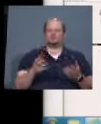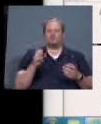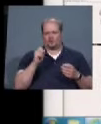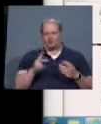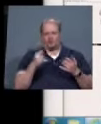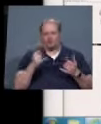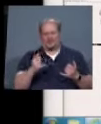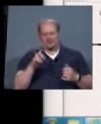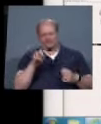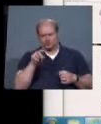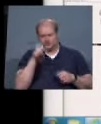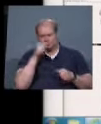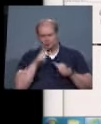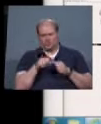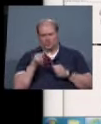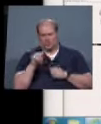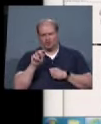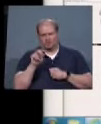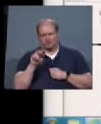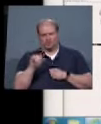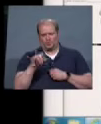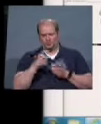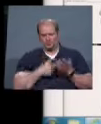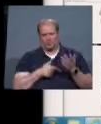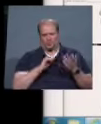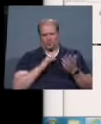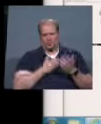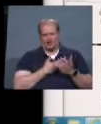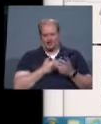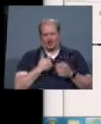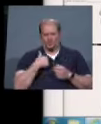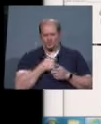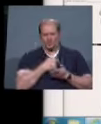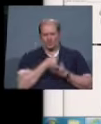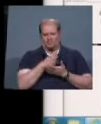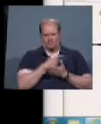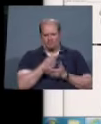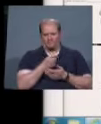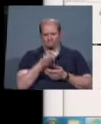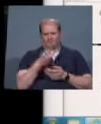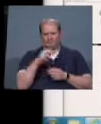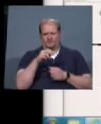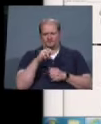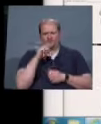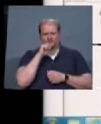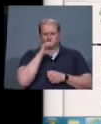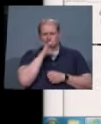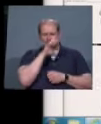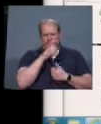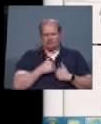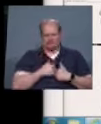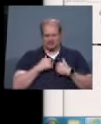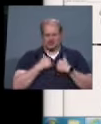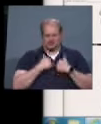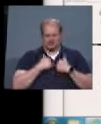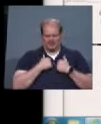Okay, now, do you recall, Tony, what we've approved a couple of these senior citizen